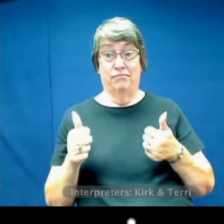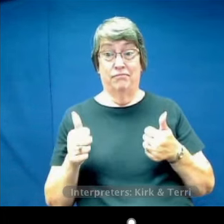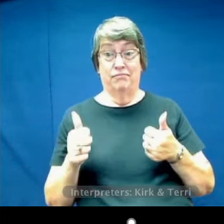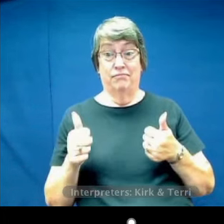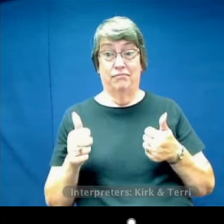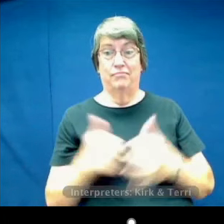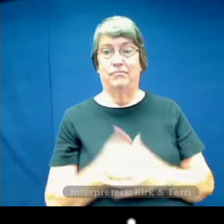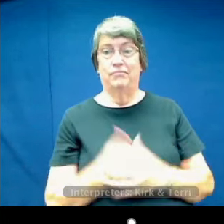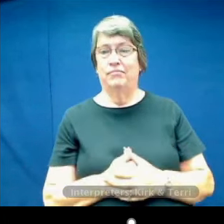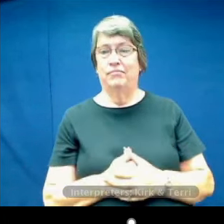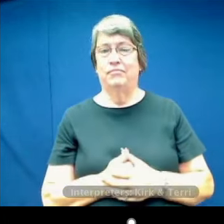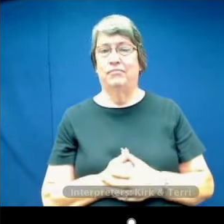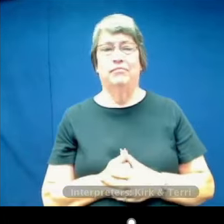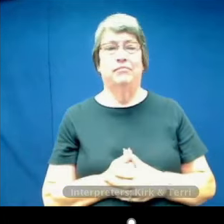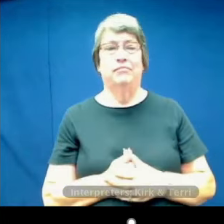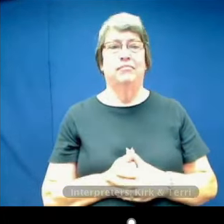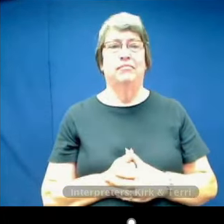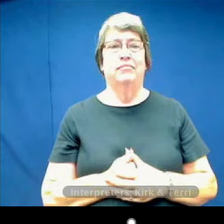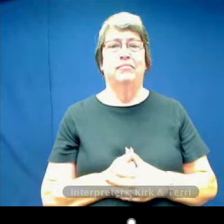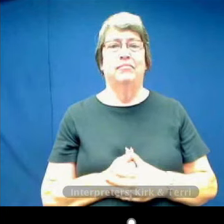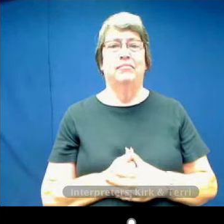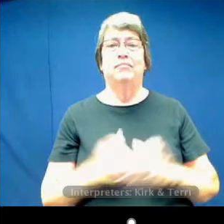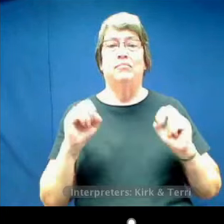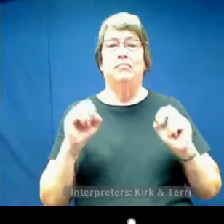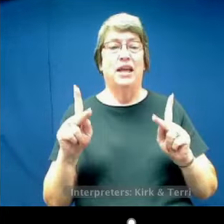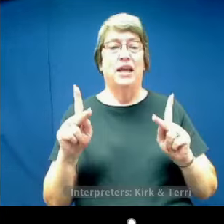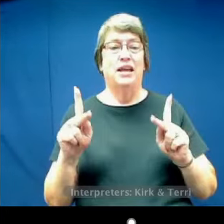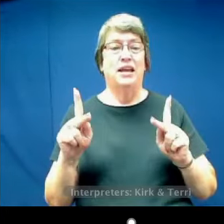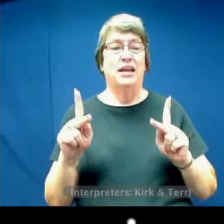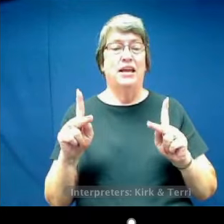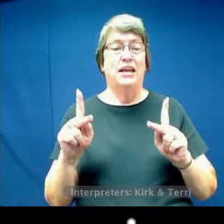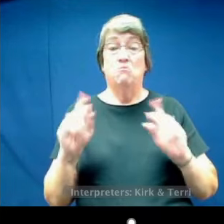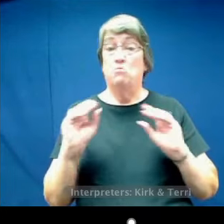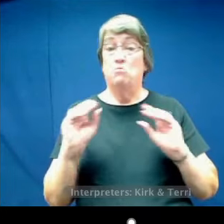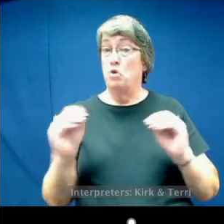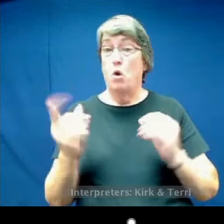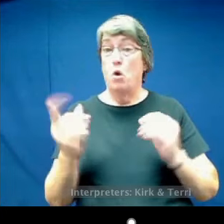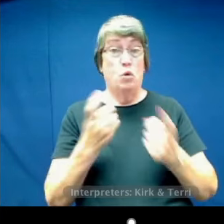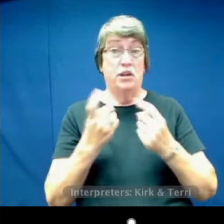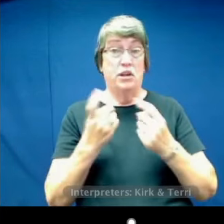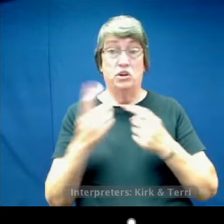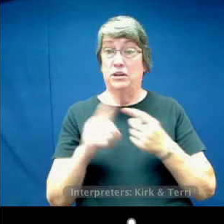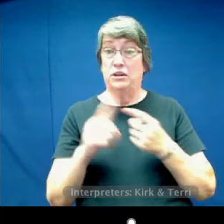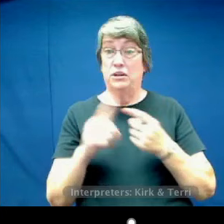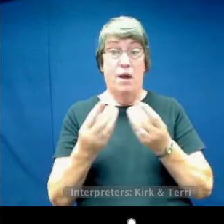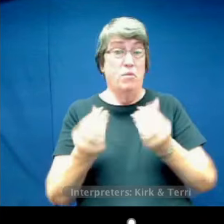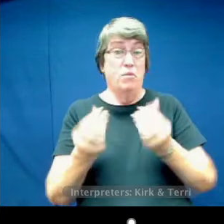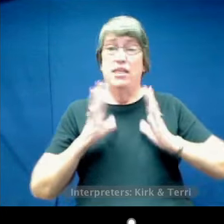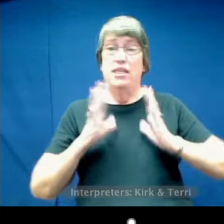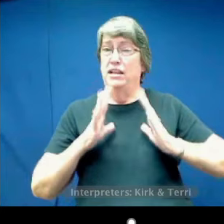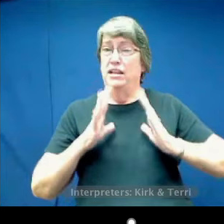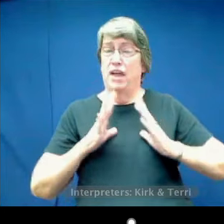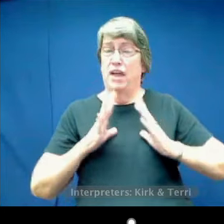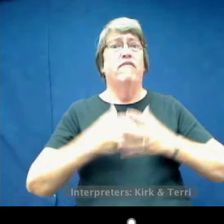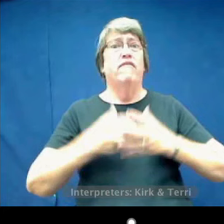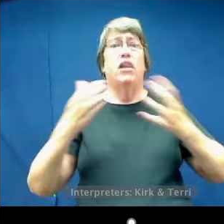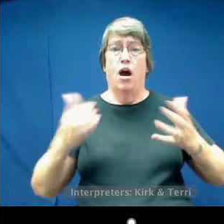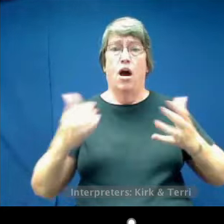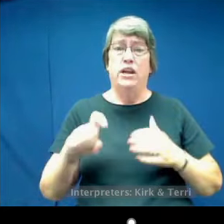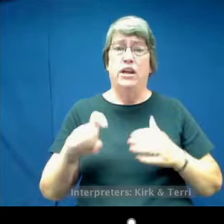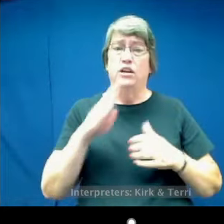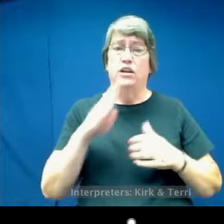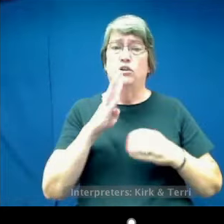Okay, well, that's all right. We don't have questions about property. There's a lot to get through still.